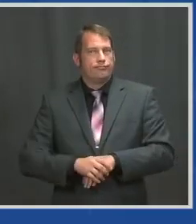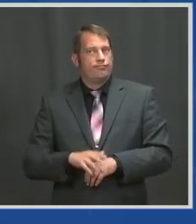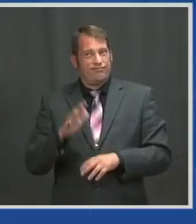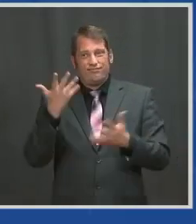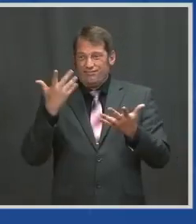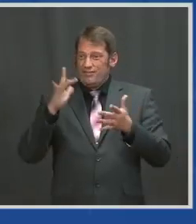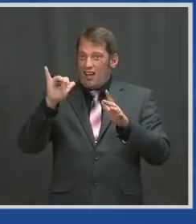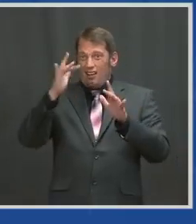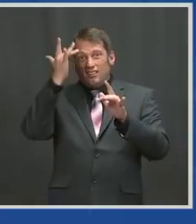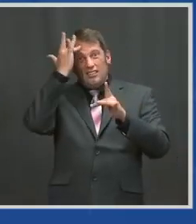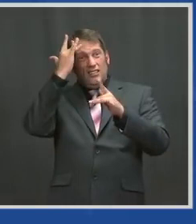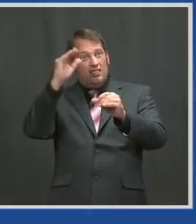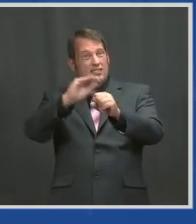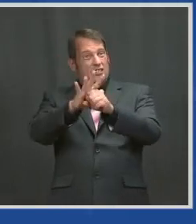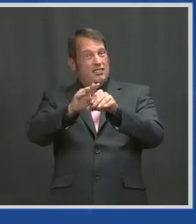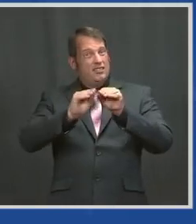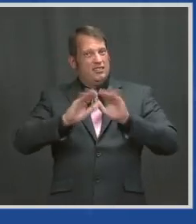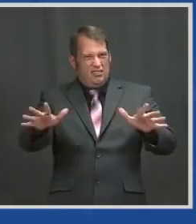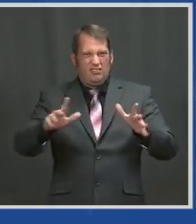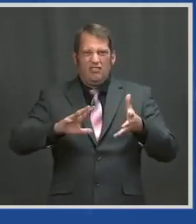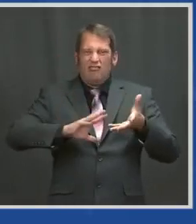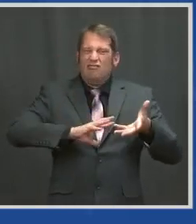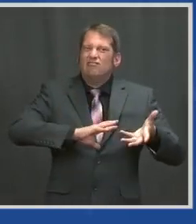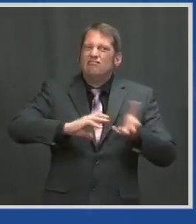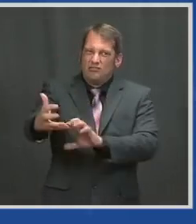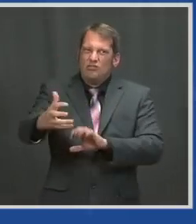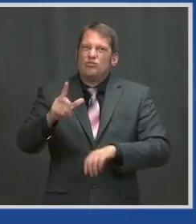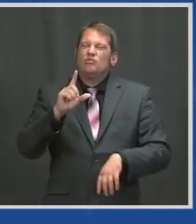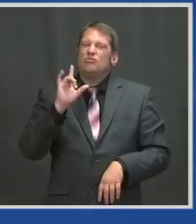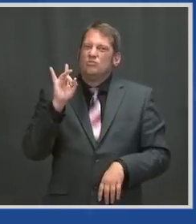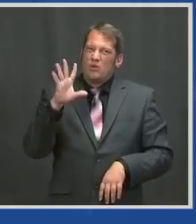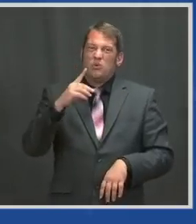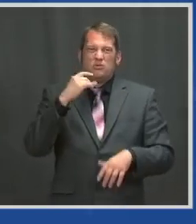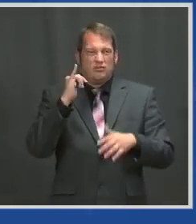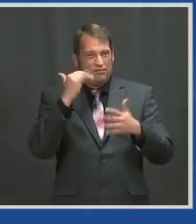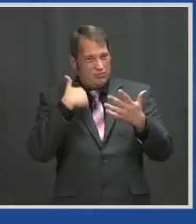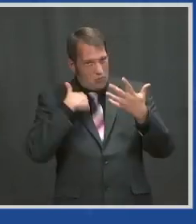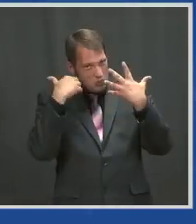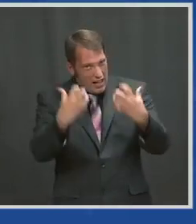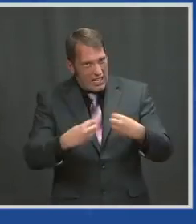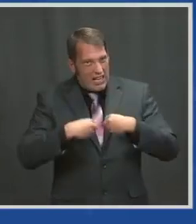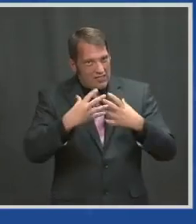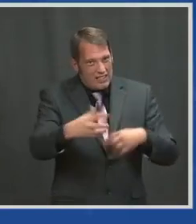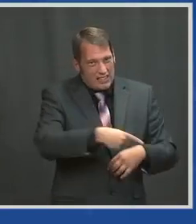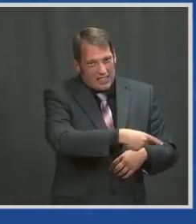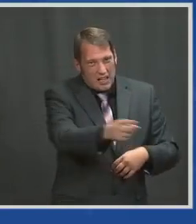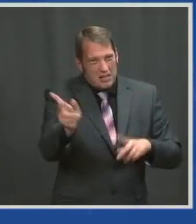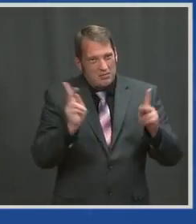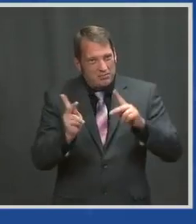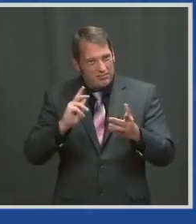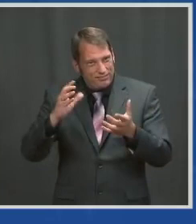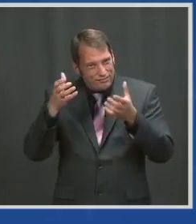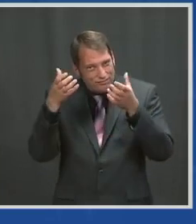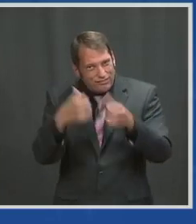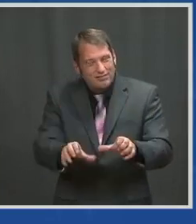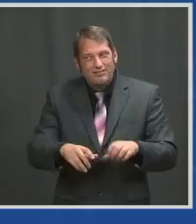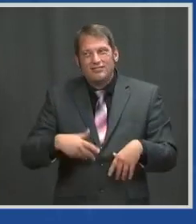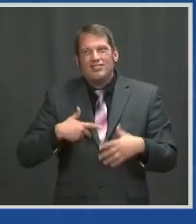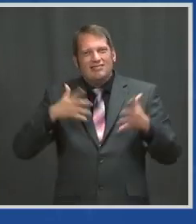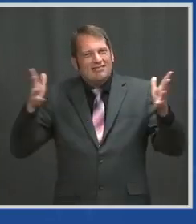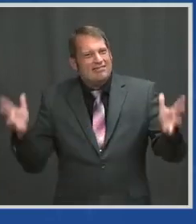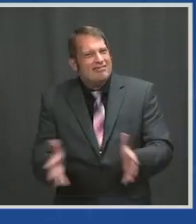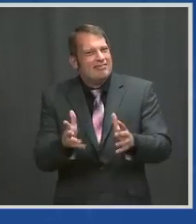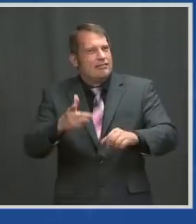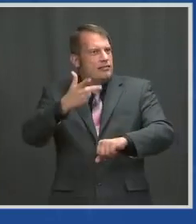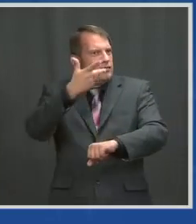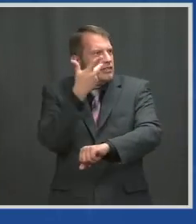been so focused on vaccinating the nation and getting our economy running again. That's why we fought so hard to